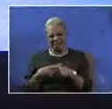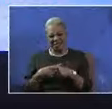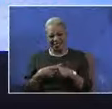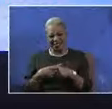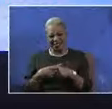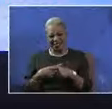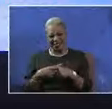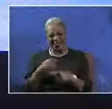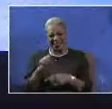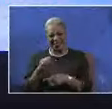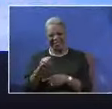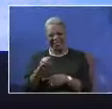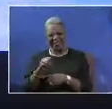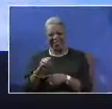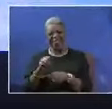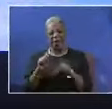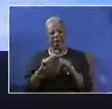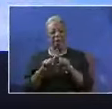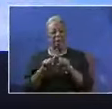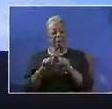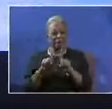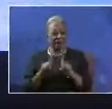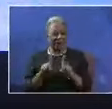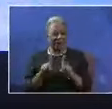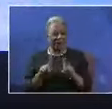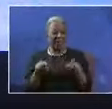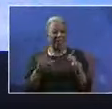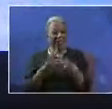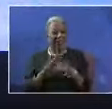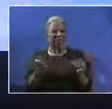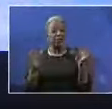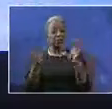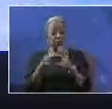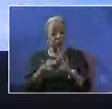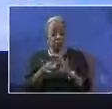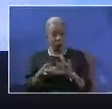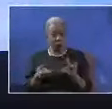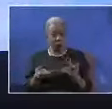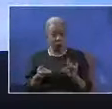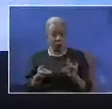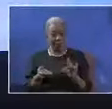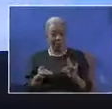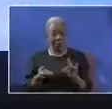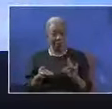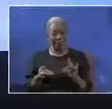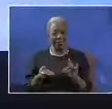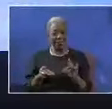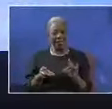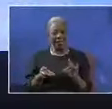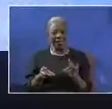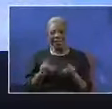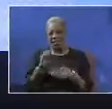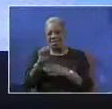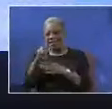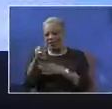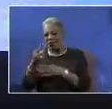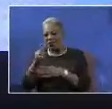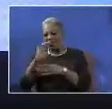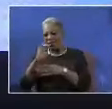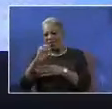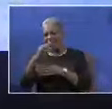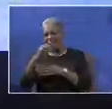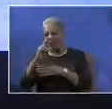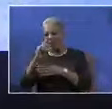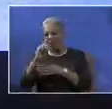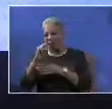And in the parallel story to this story that is found in the book of First Chronicles, the